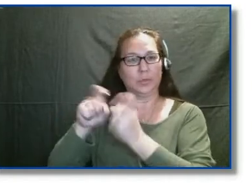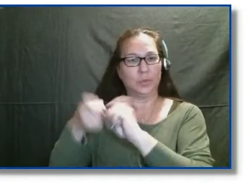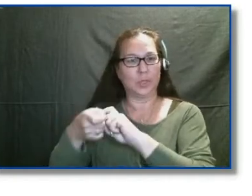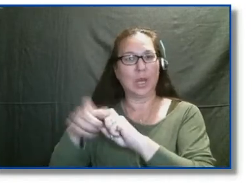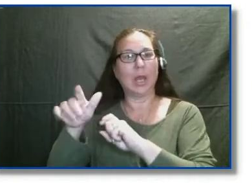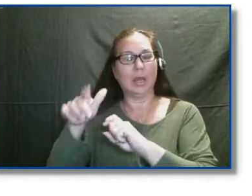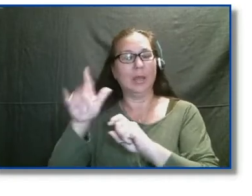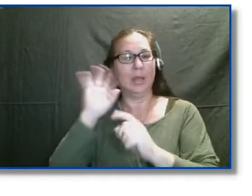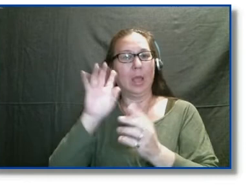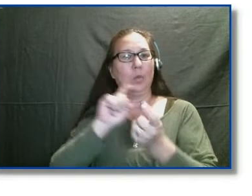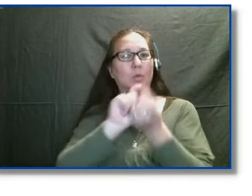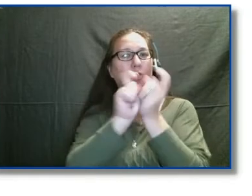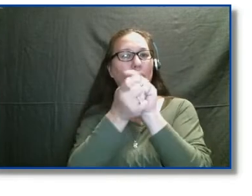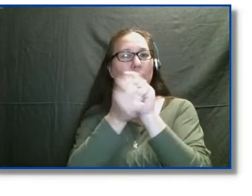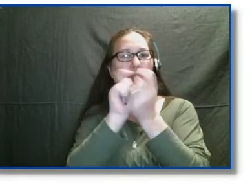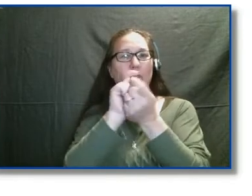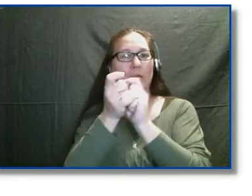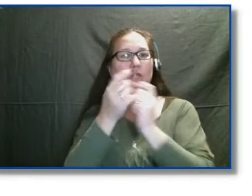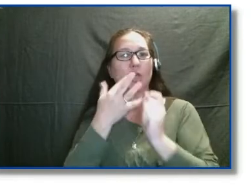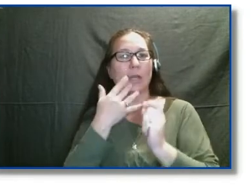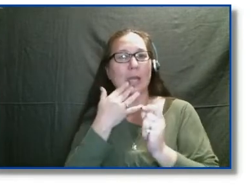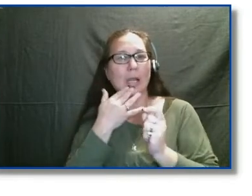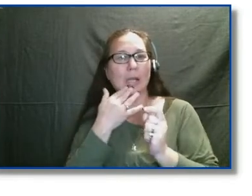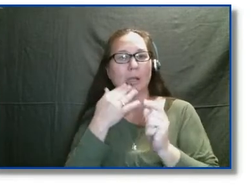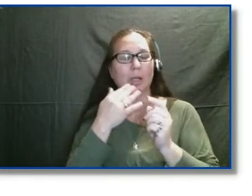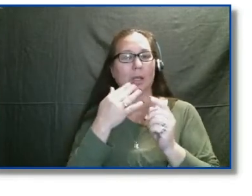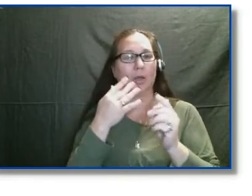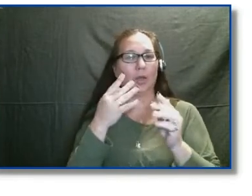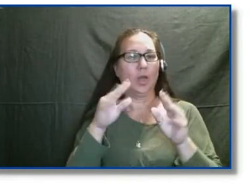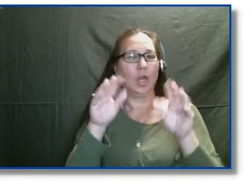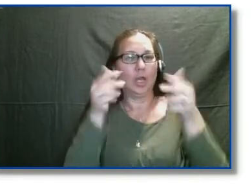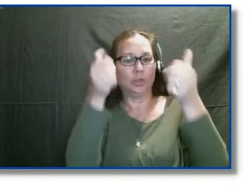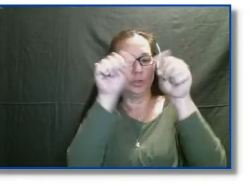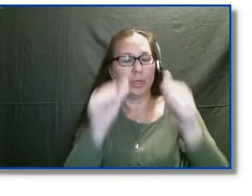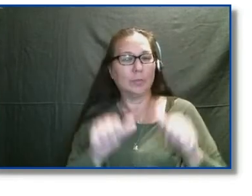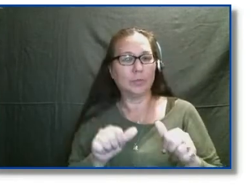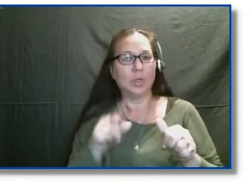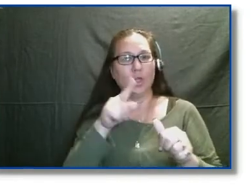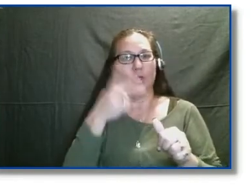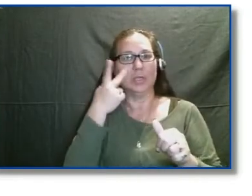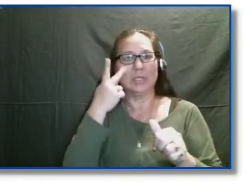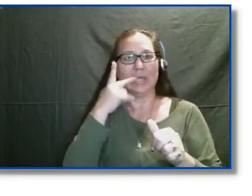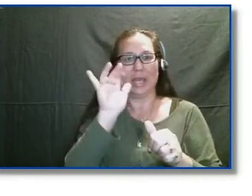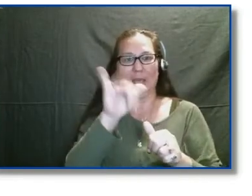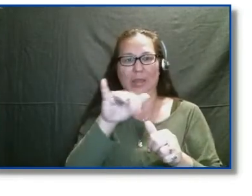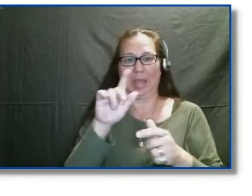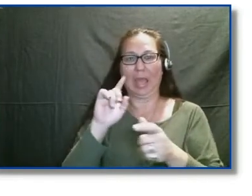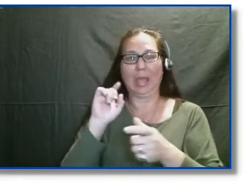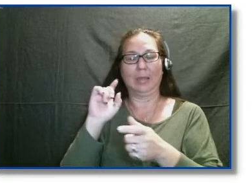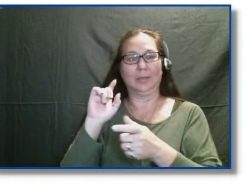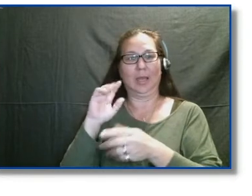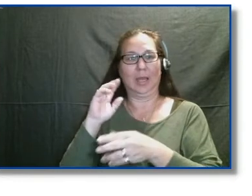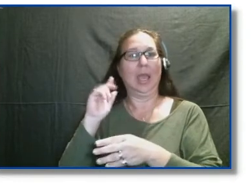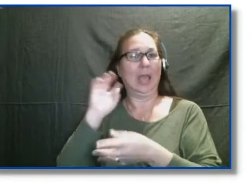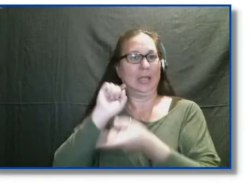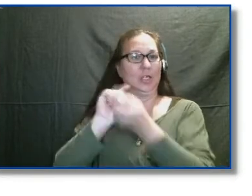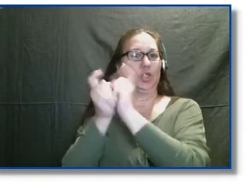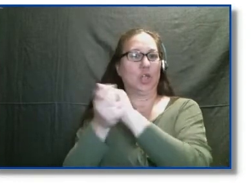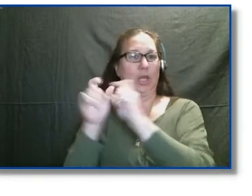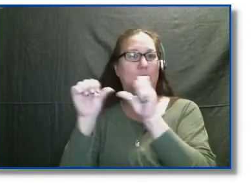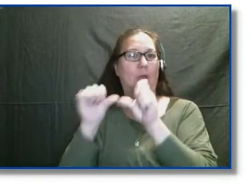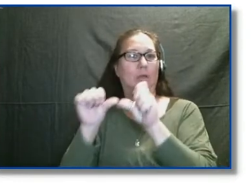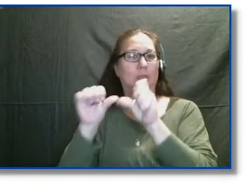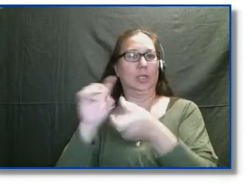they change colors and forms. And so these are evolving paintings. And so you're looking at the same painting a few minutes later, and a few